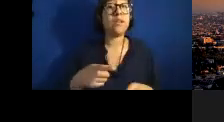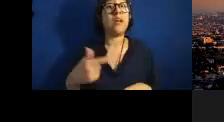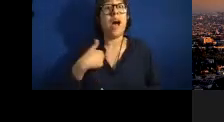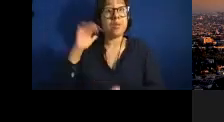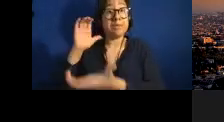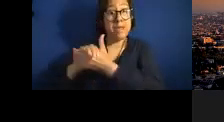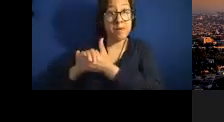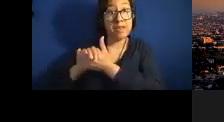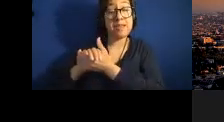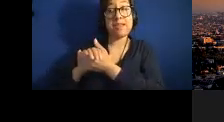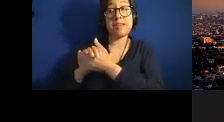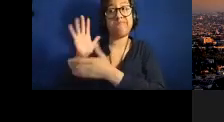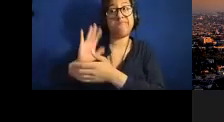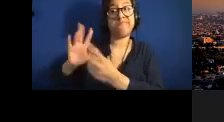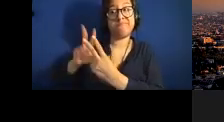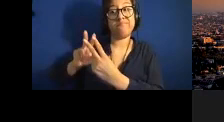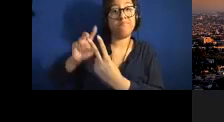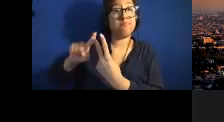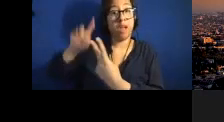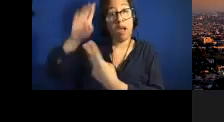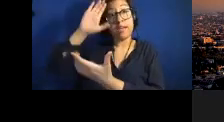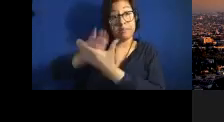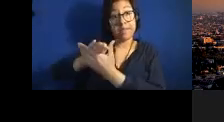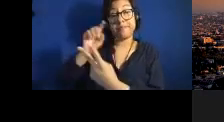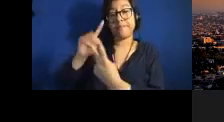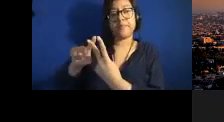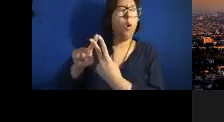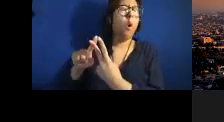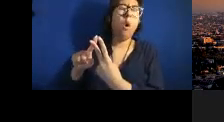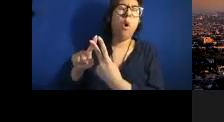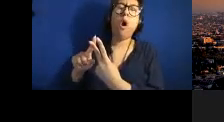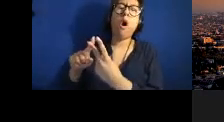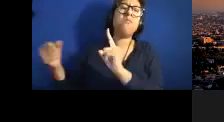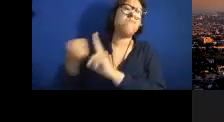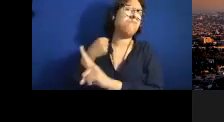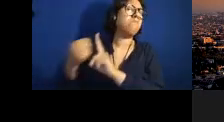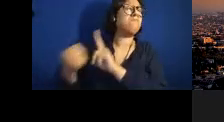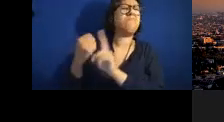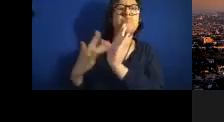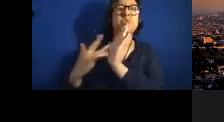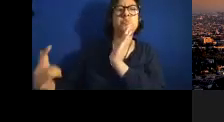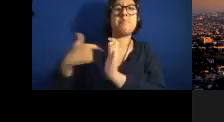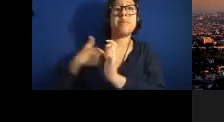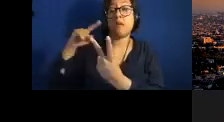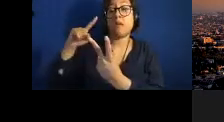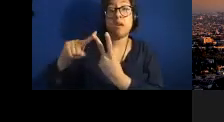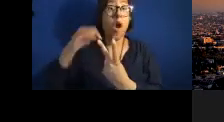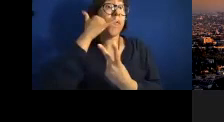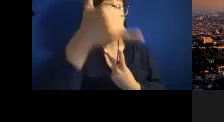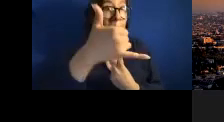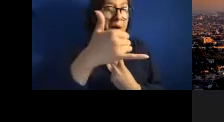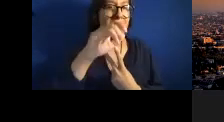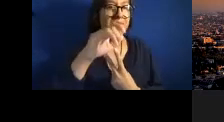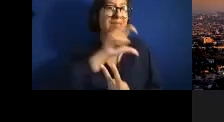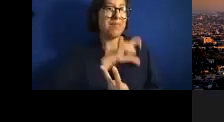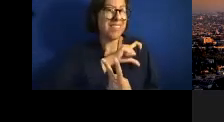and my partner, my husband at the time, beat the crap out of me. And he ended up calling the police. And what's important about this is that my